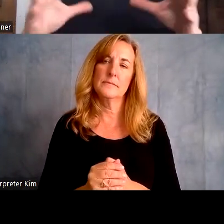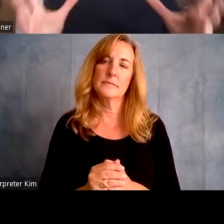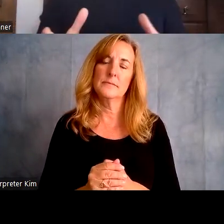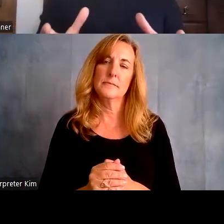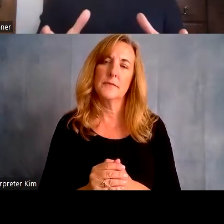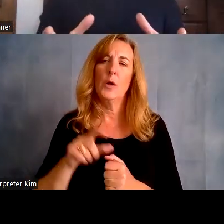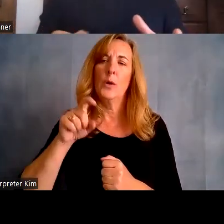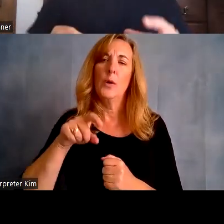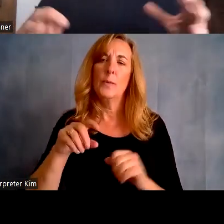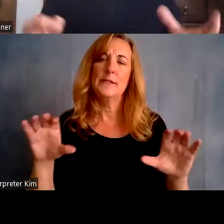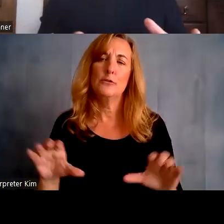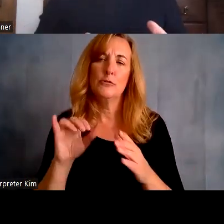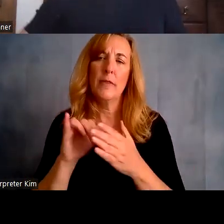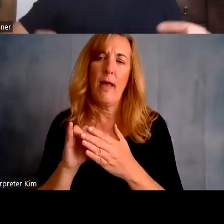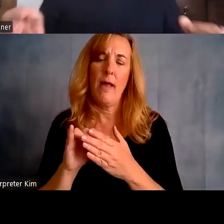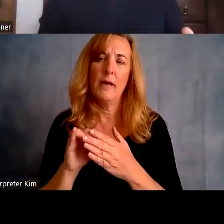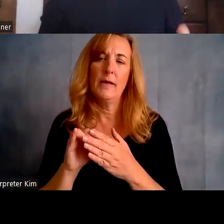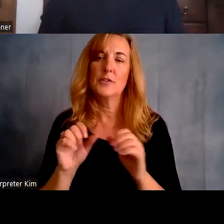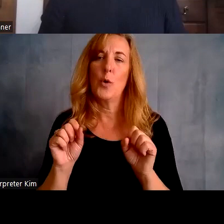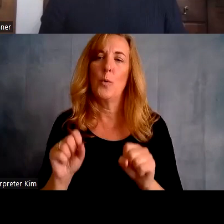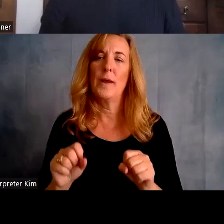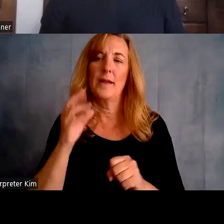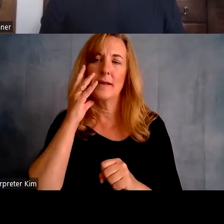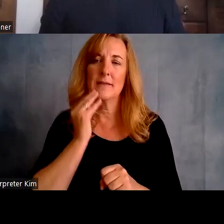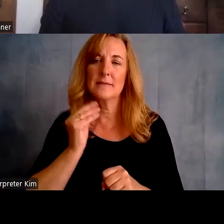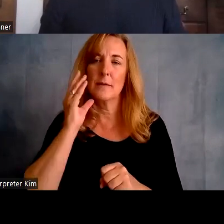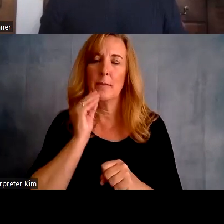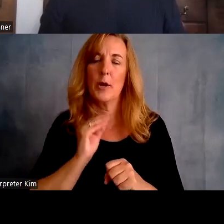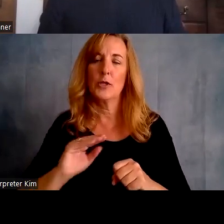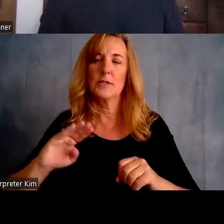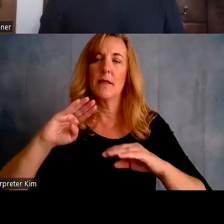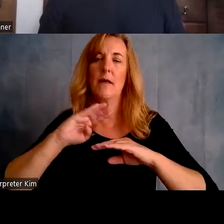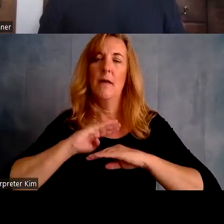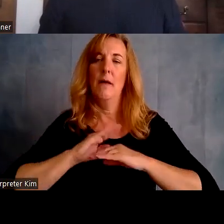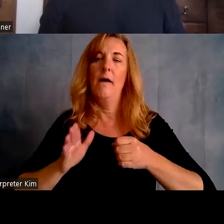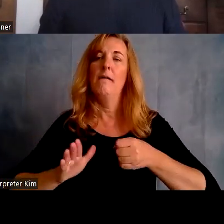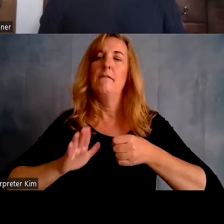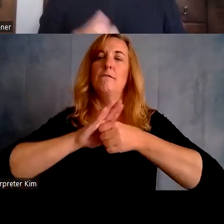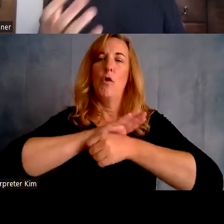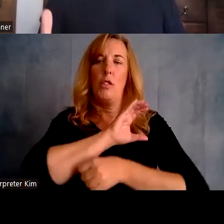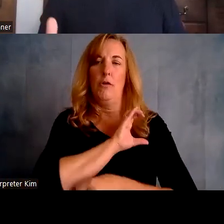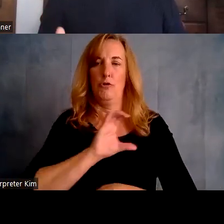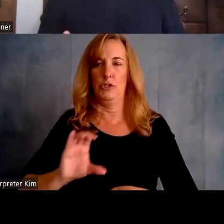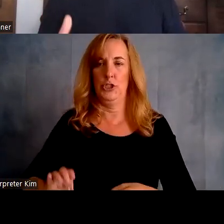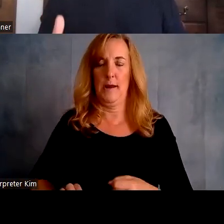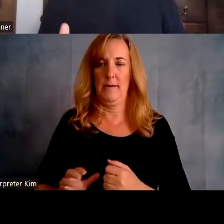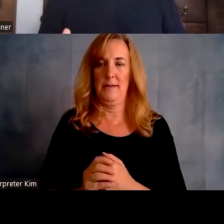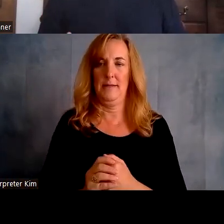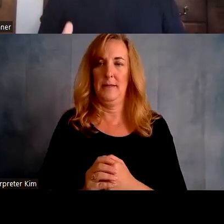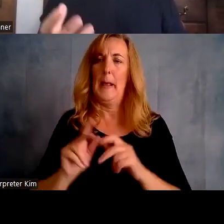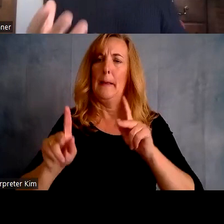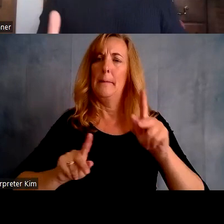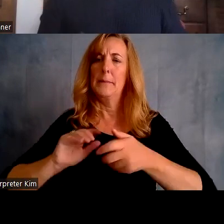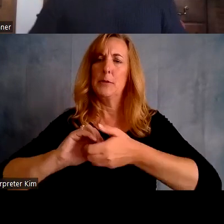can experience the fullness of Christian community, which is people living together in